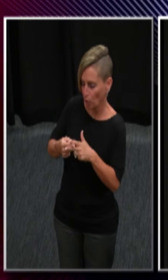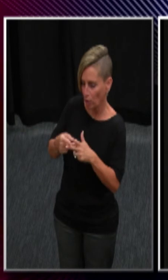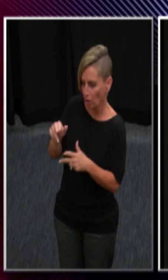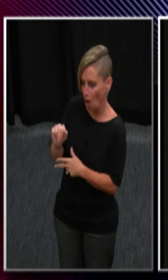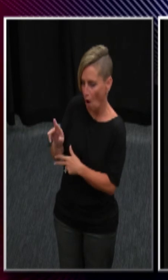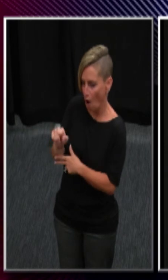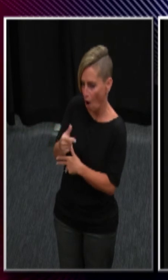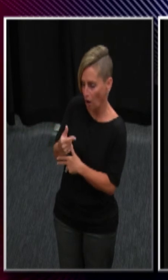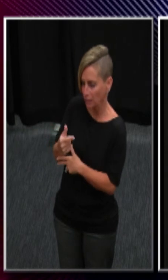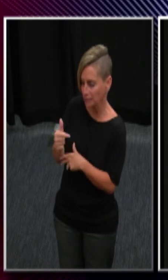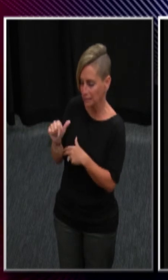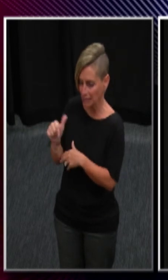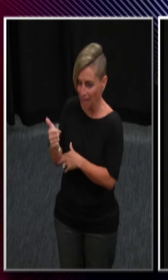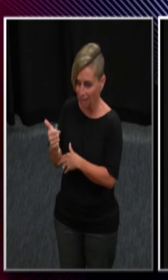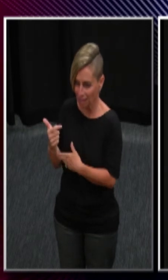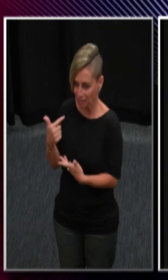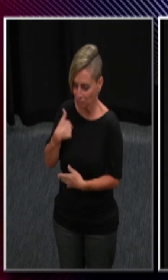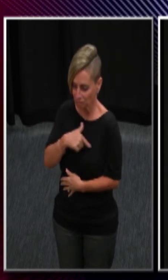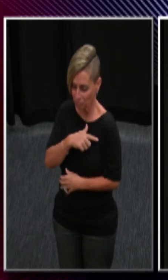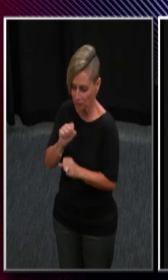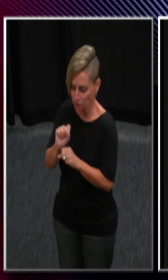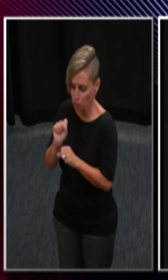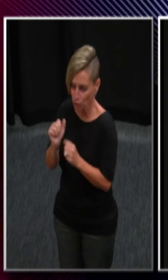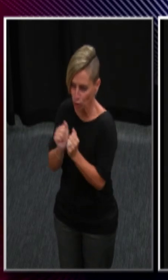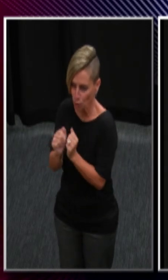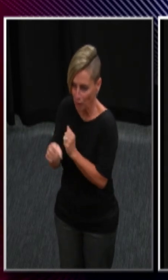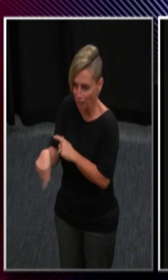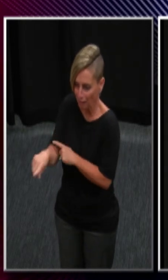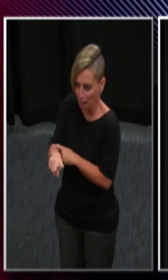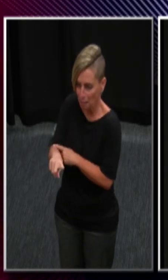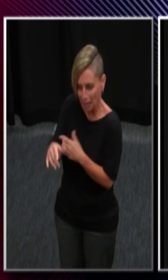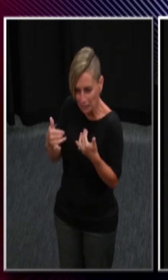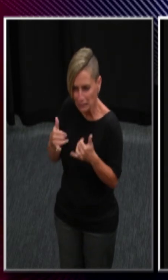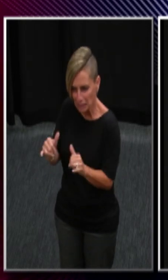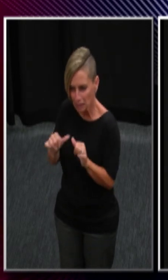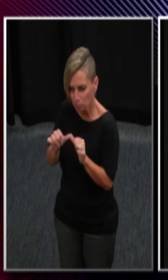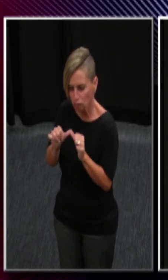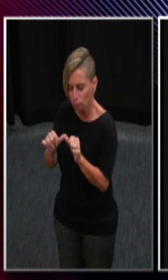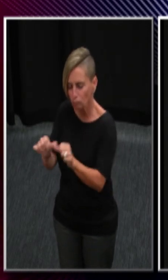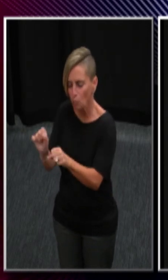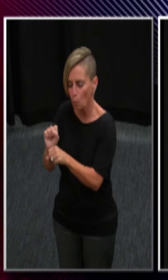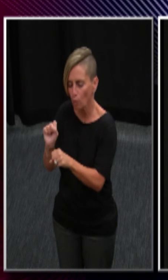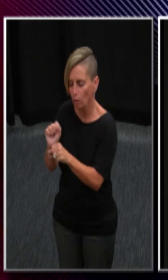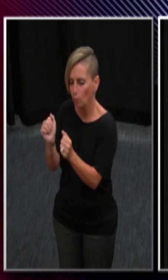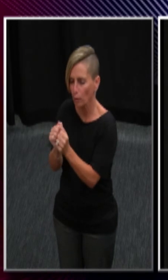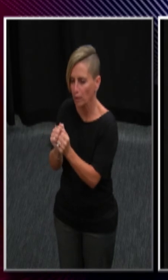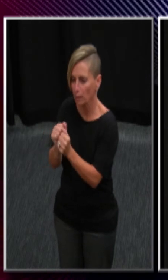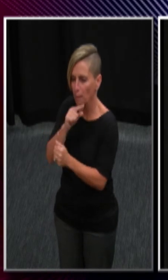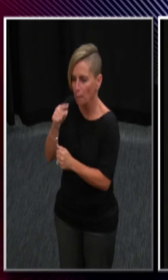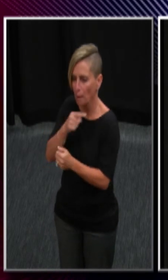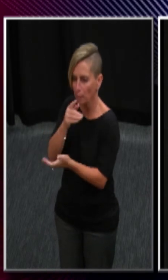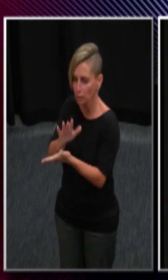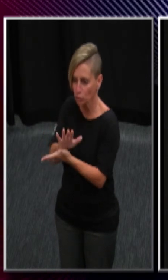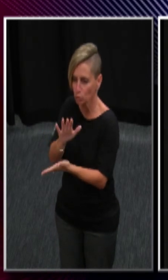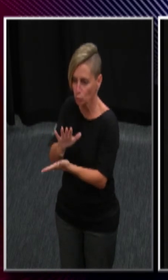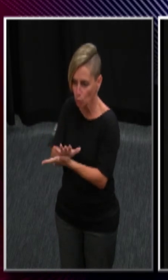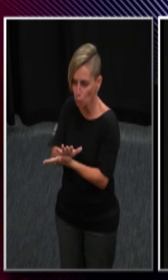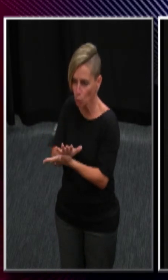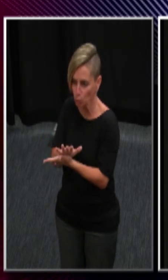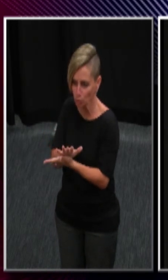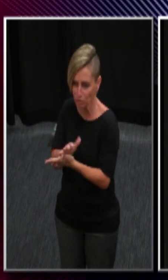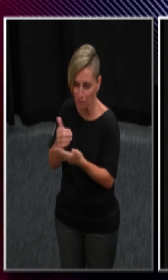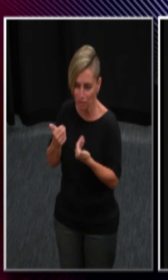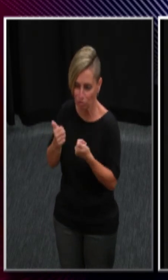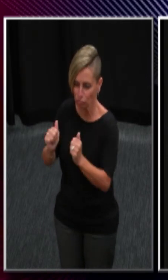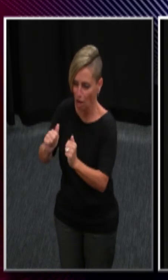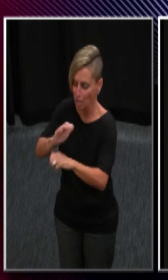summer, and we have worked with them and continue to work with them to, you know, put in as many preventive